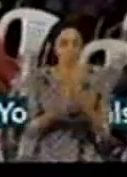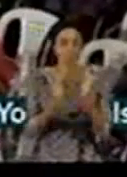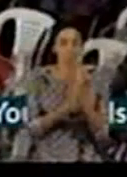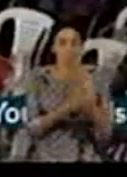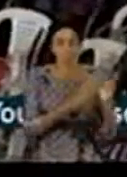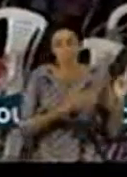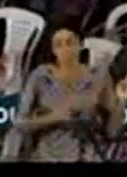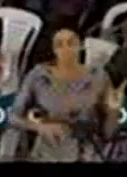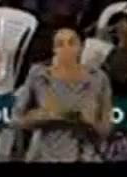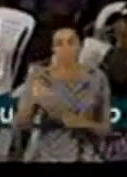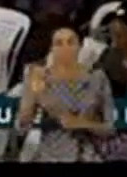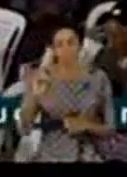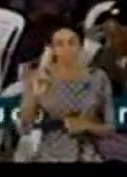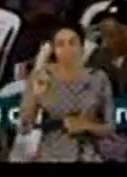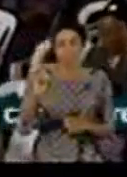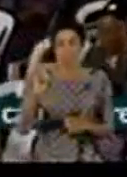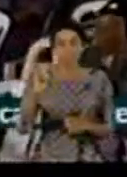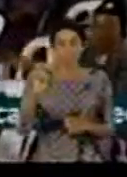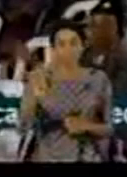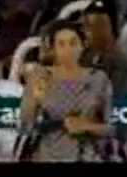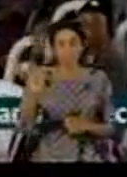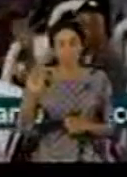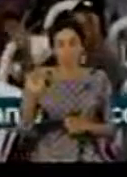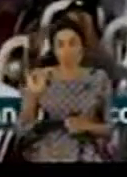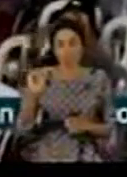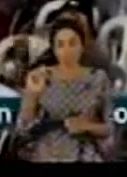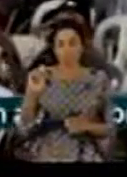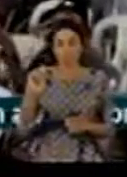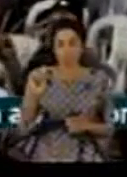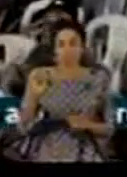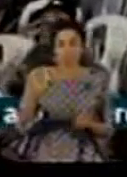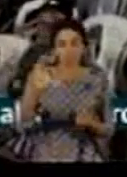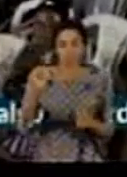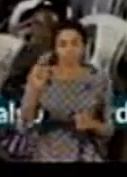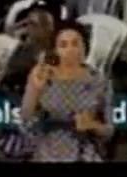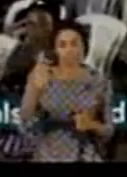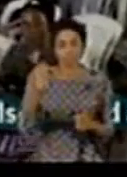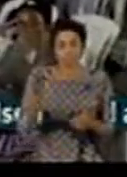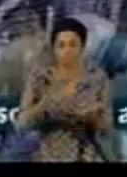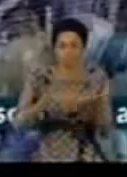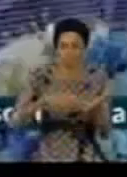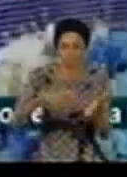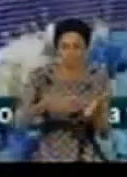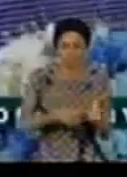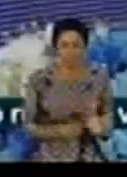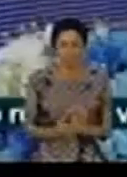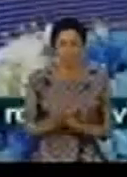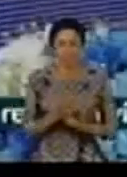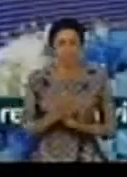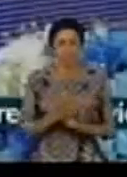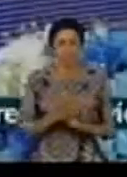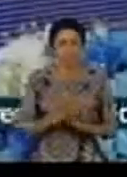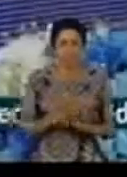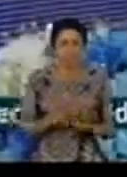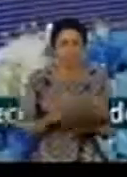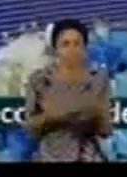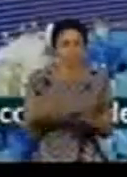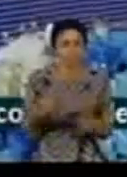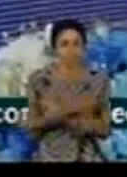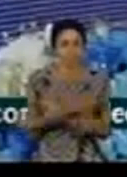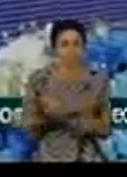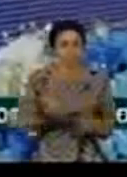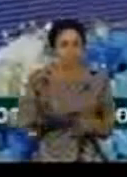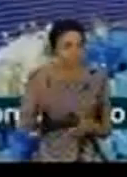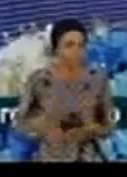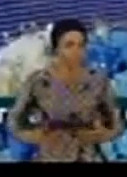cancer, canceled. Everybody say canceled. We want to listen to live testimony from Alpha location